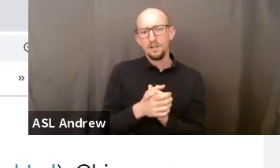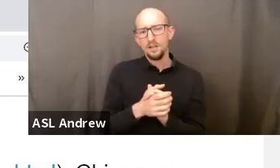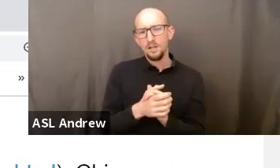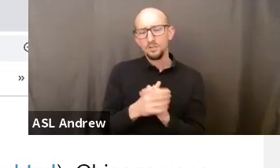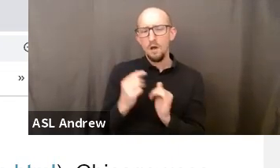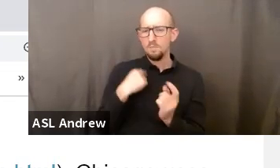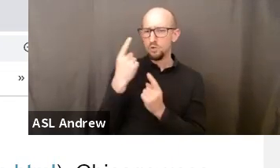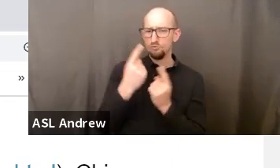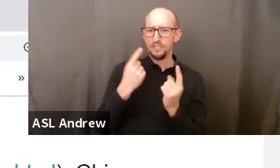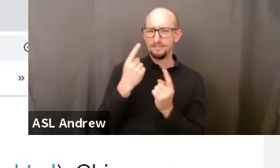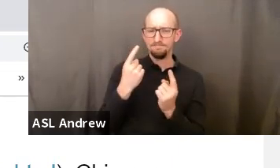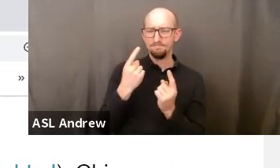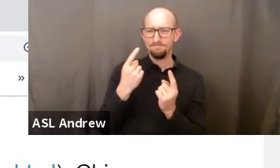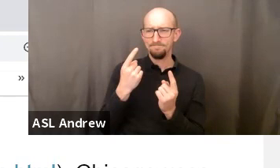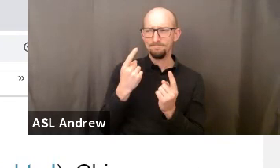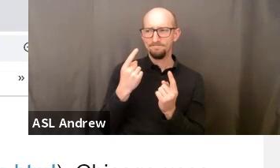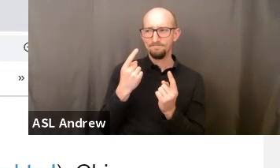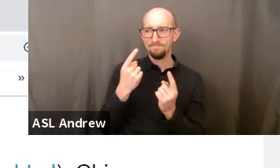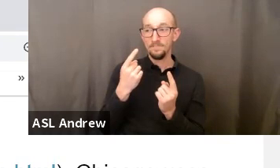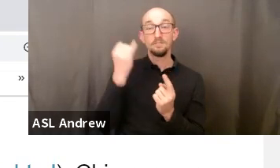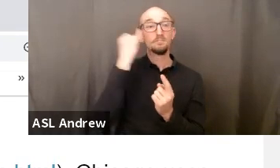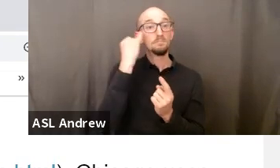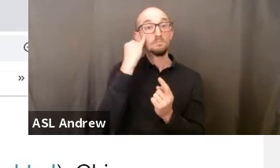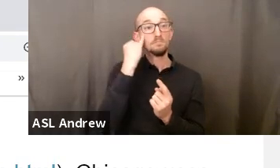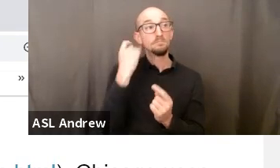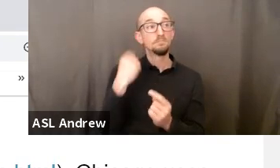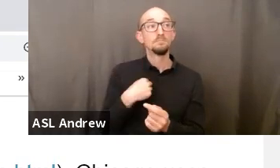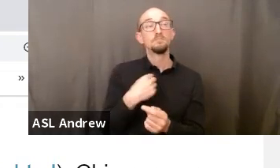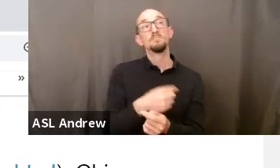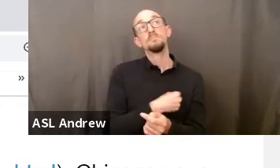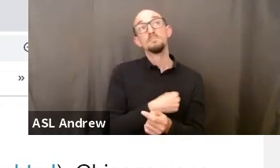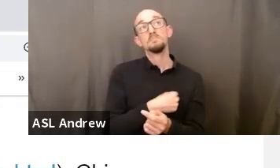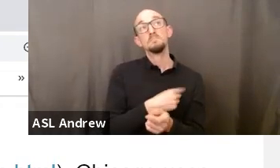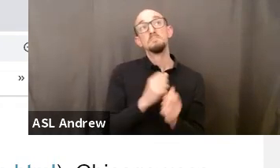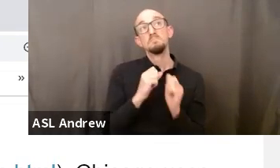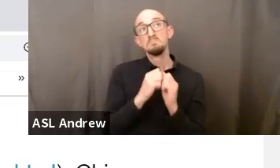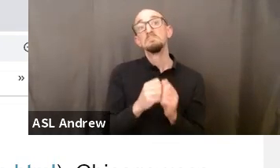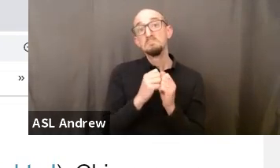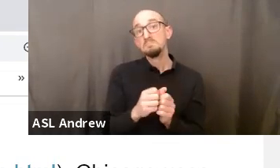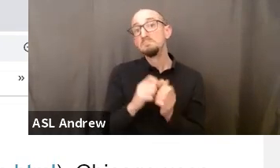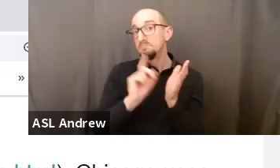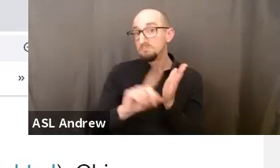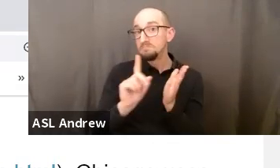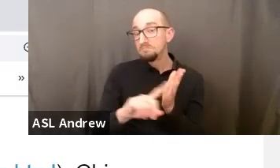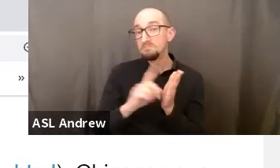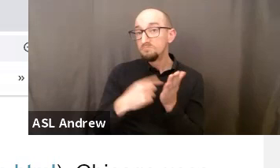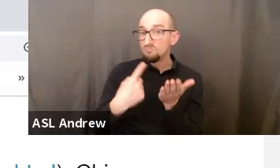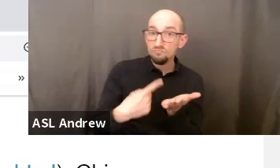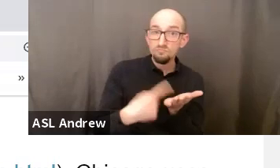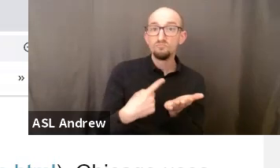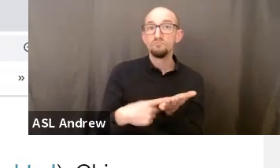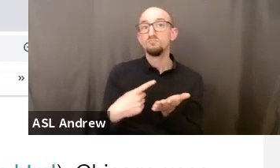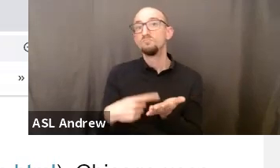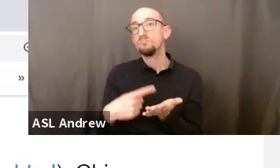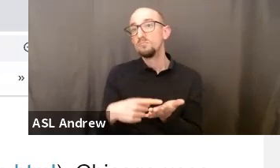wonder if we were to, continue to explore